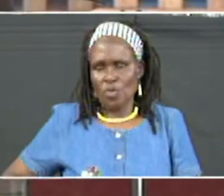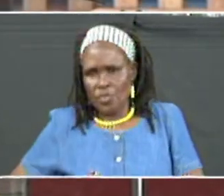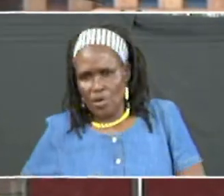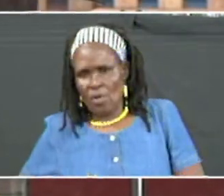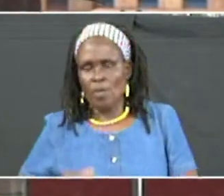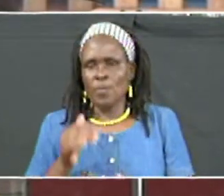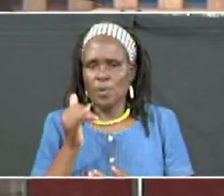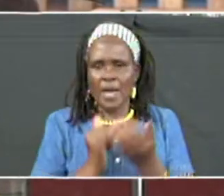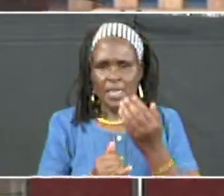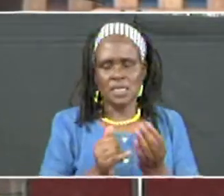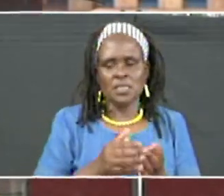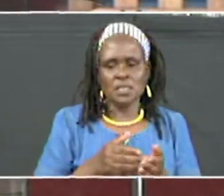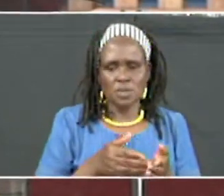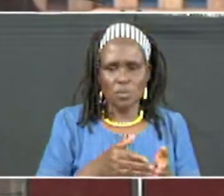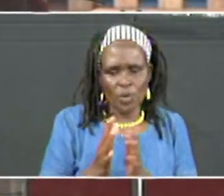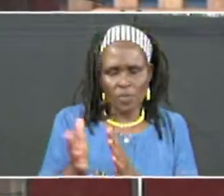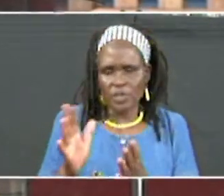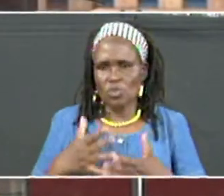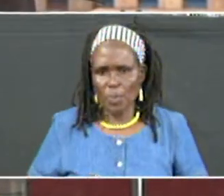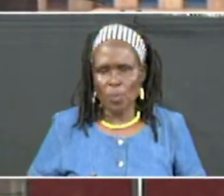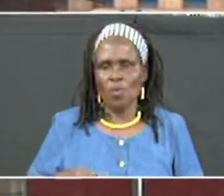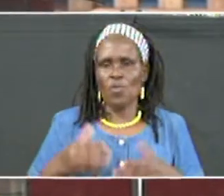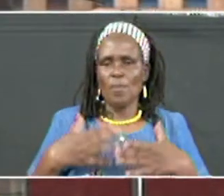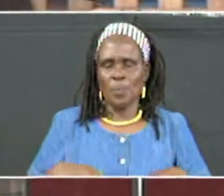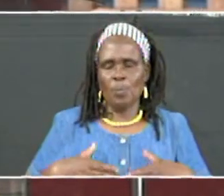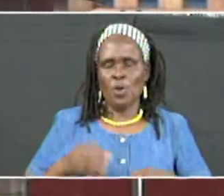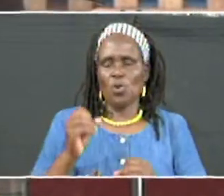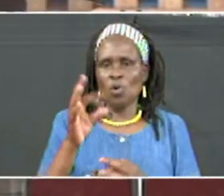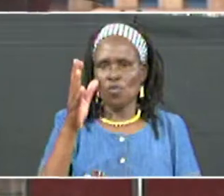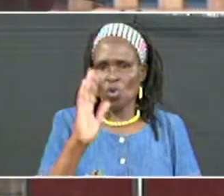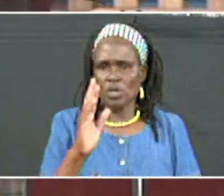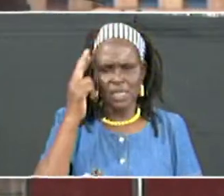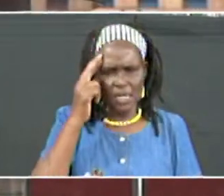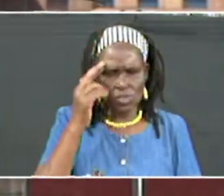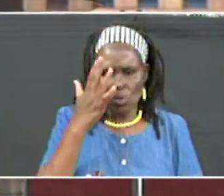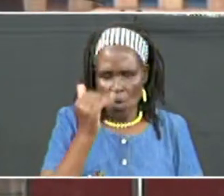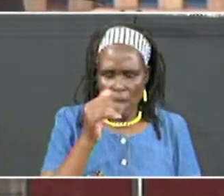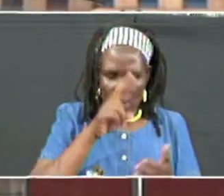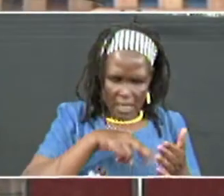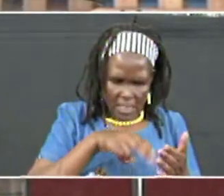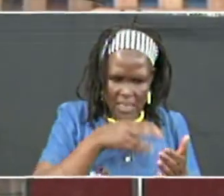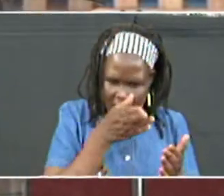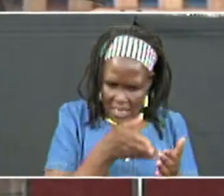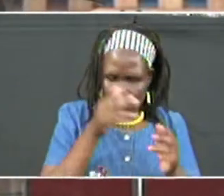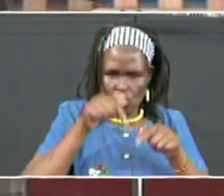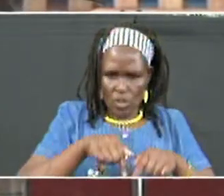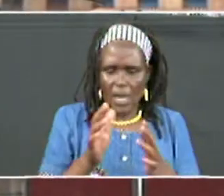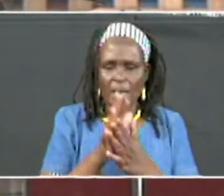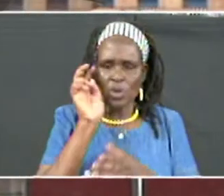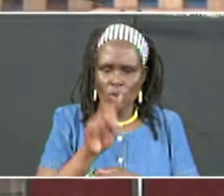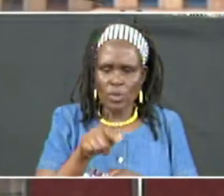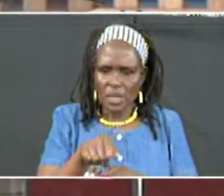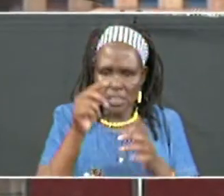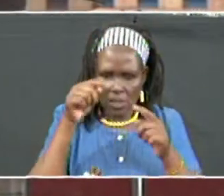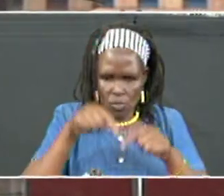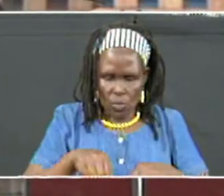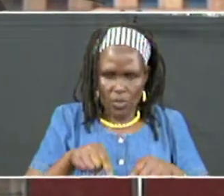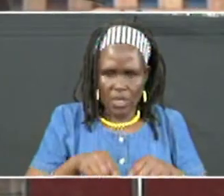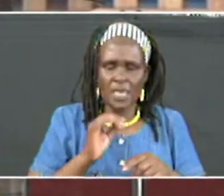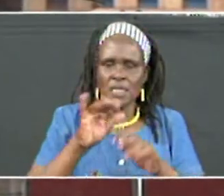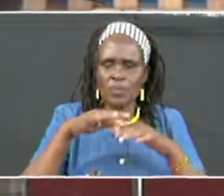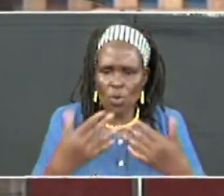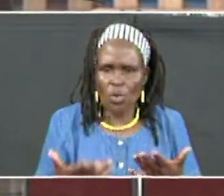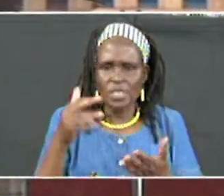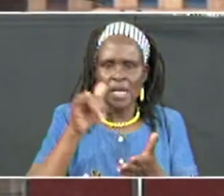to the people of God, the covenant people of God, the reason why we are reading that today and we are looking at that today is because it was written